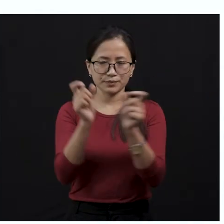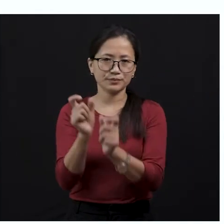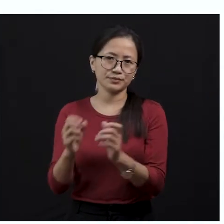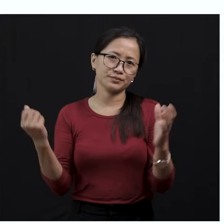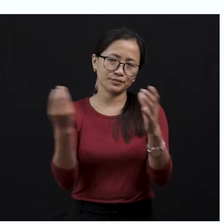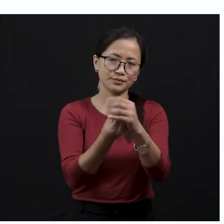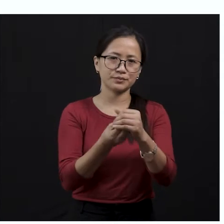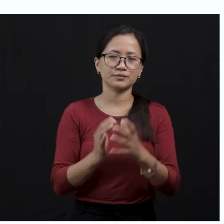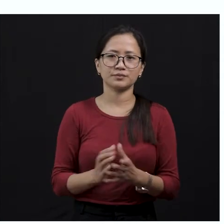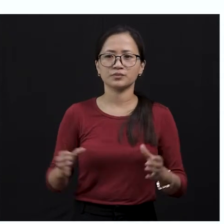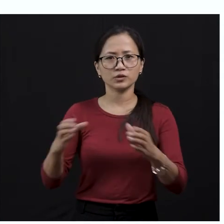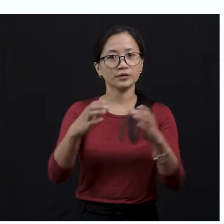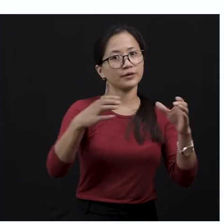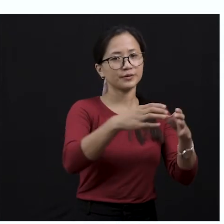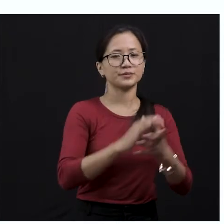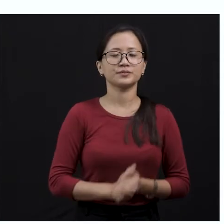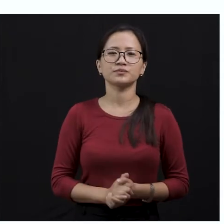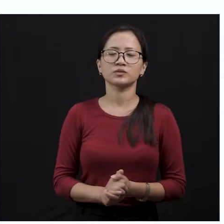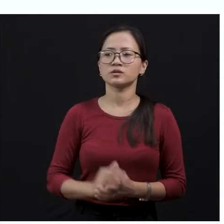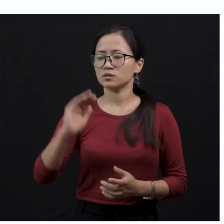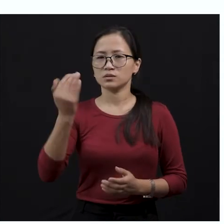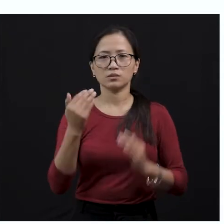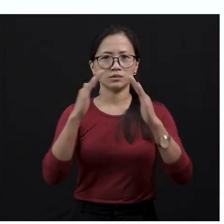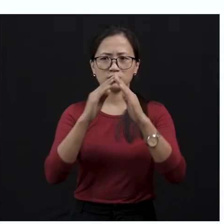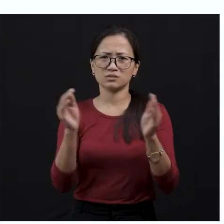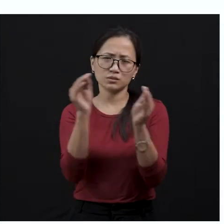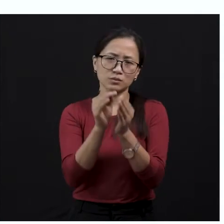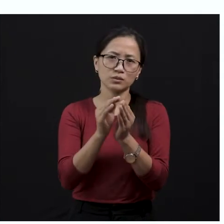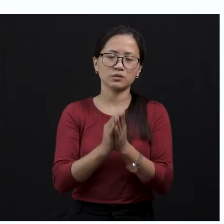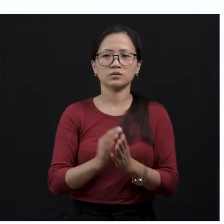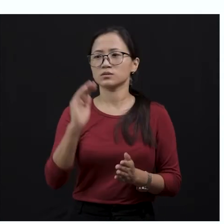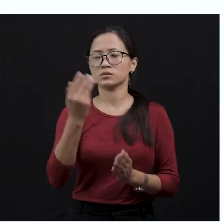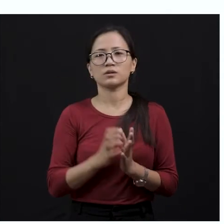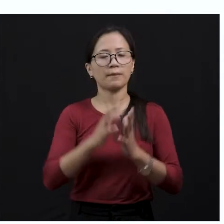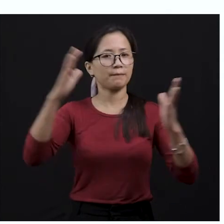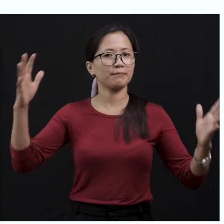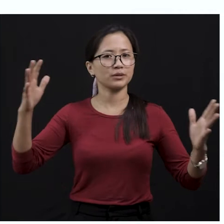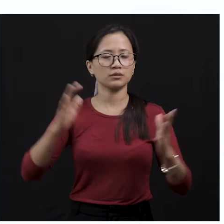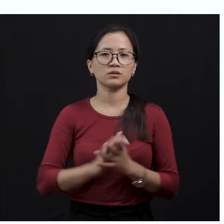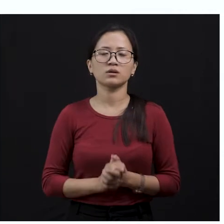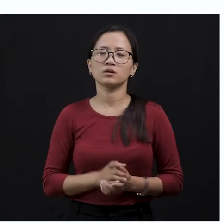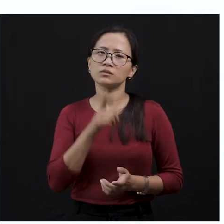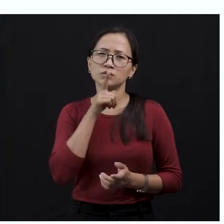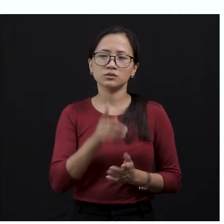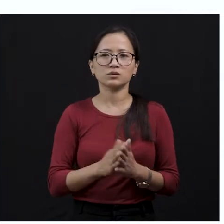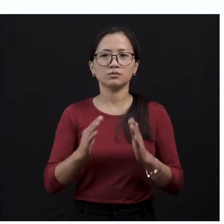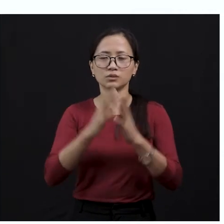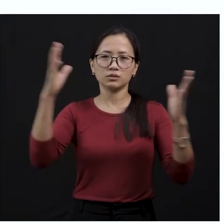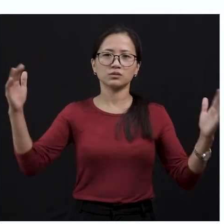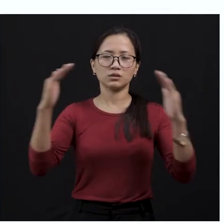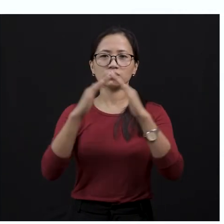right? See here, some of the houses are quite small and some of them are big. So, bigger houses, I'm sure it